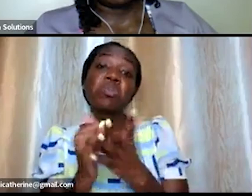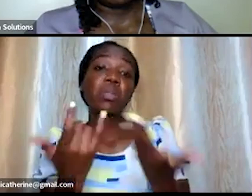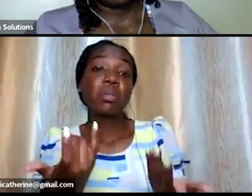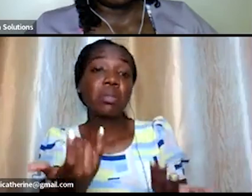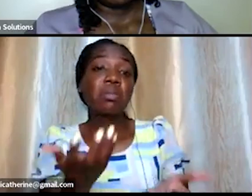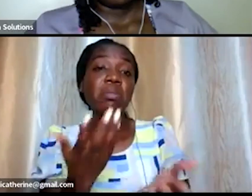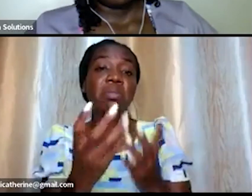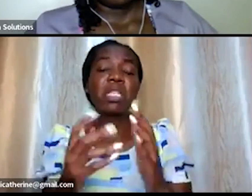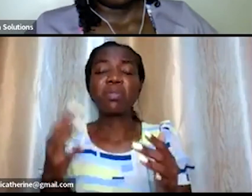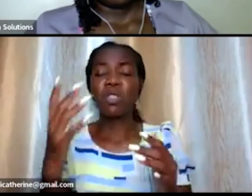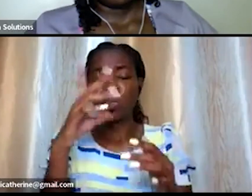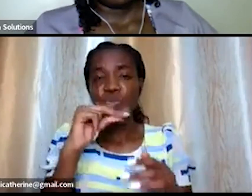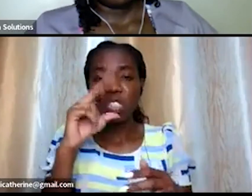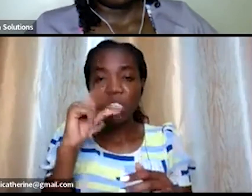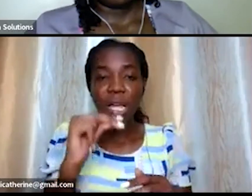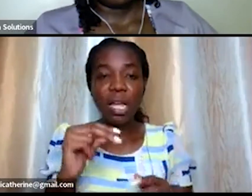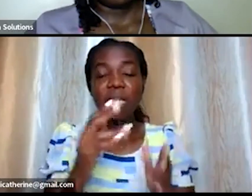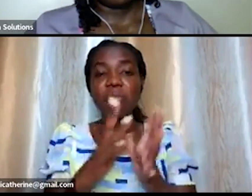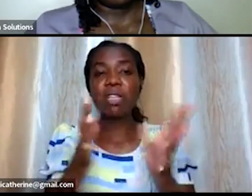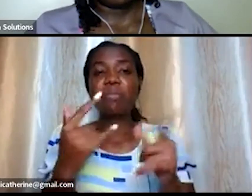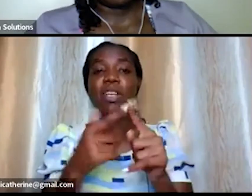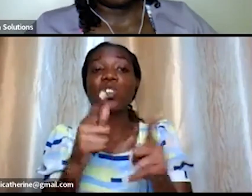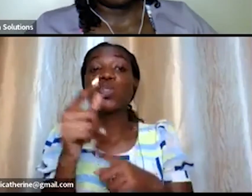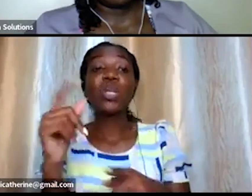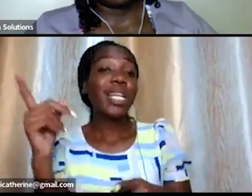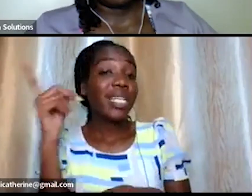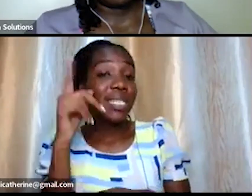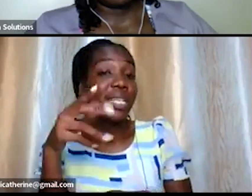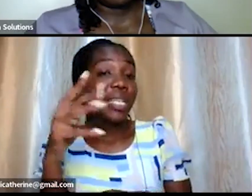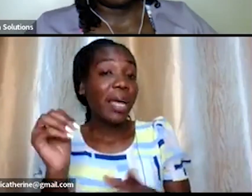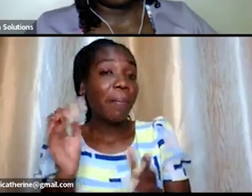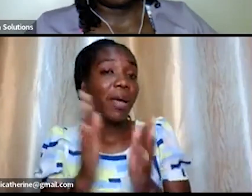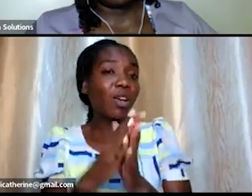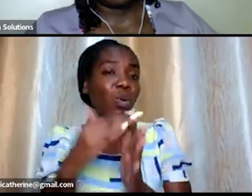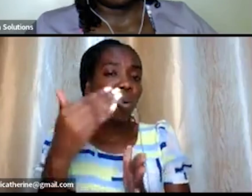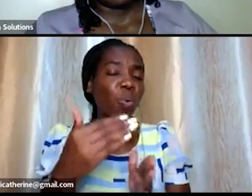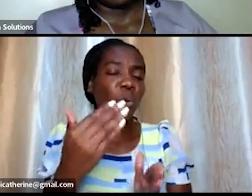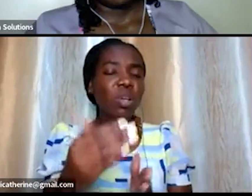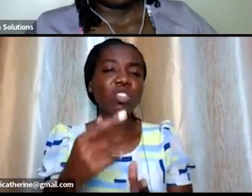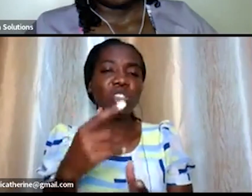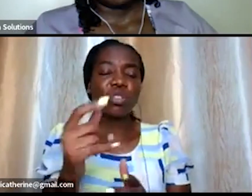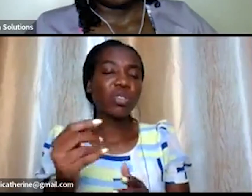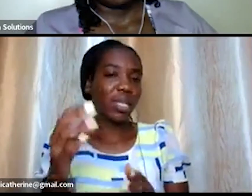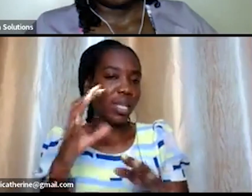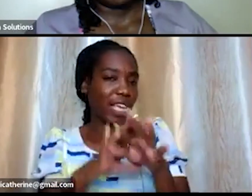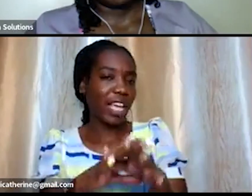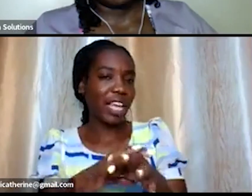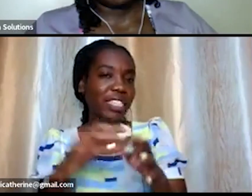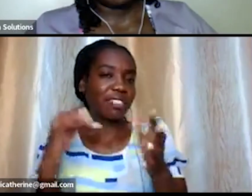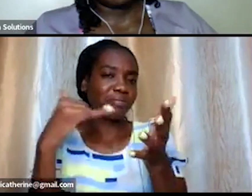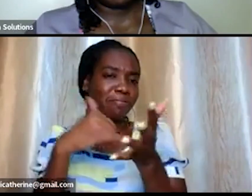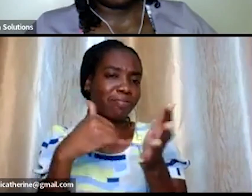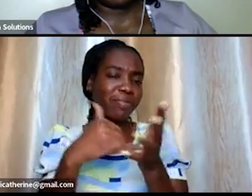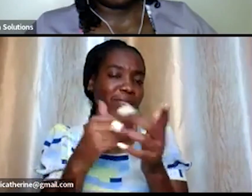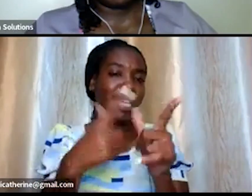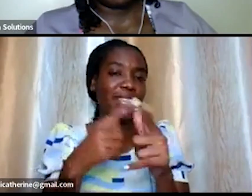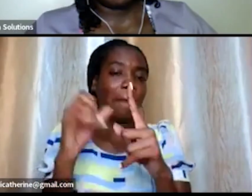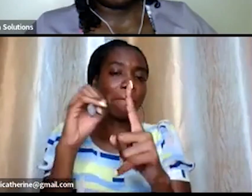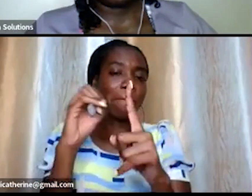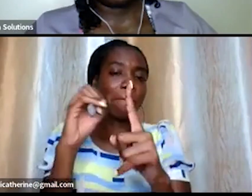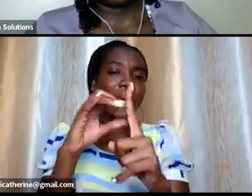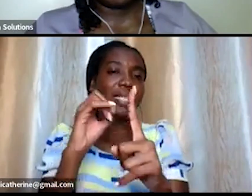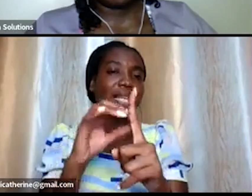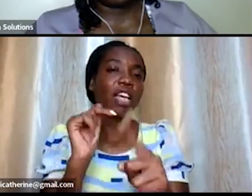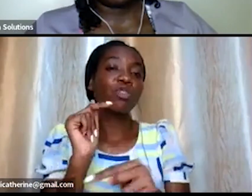Twitter Spaces. But you listen to them regularly, you feed in on their content, and that way they are mentoring you